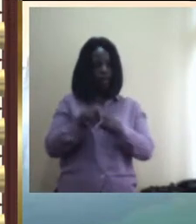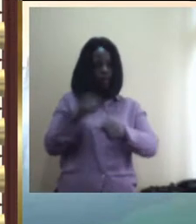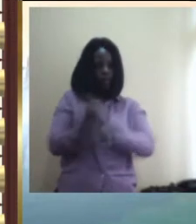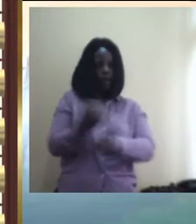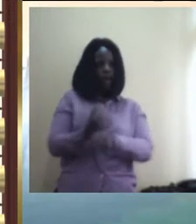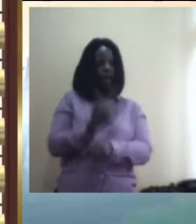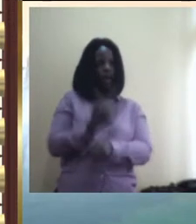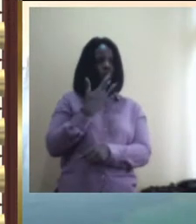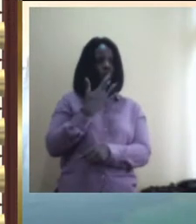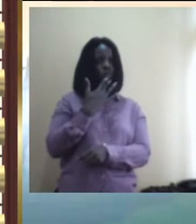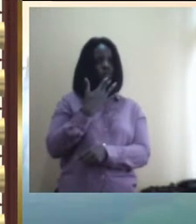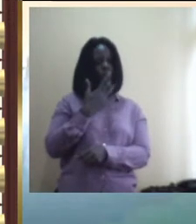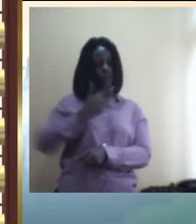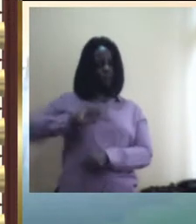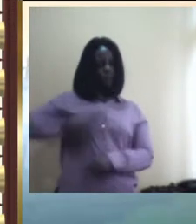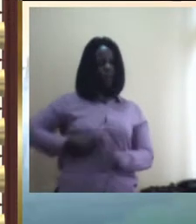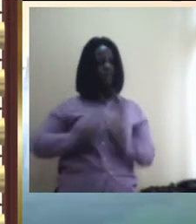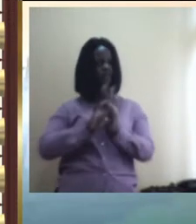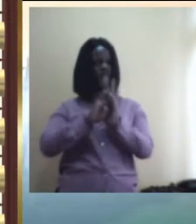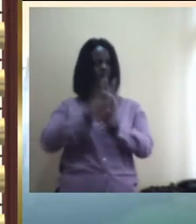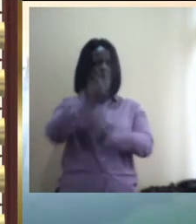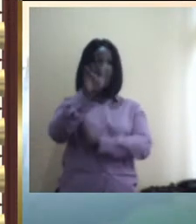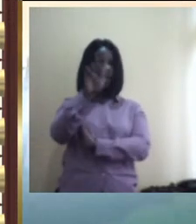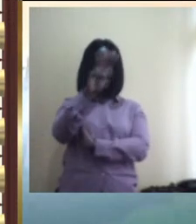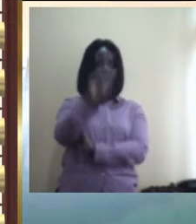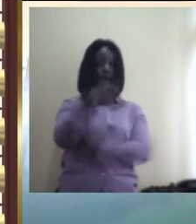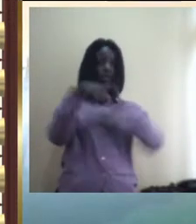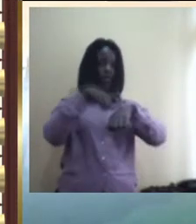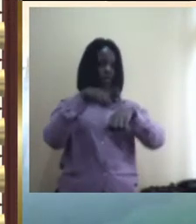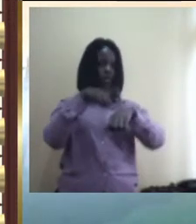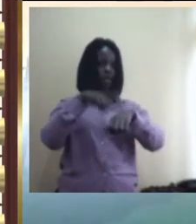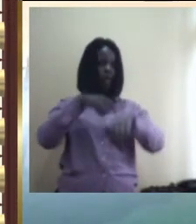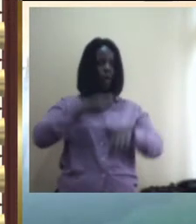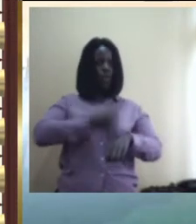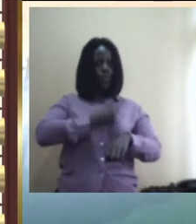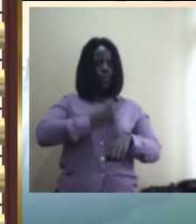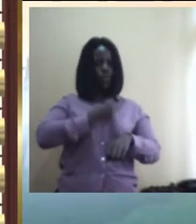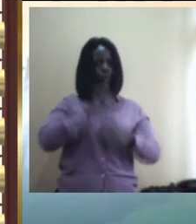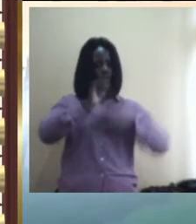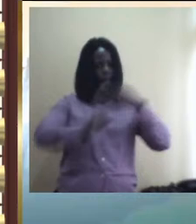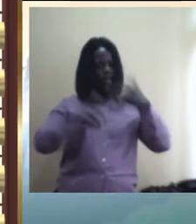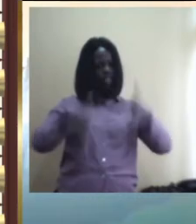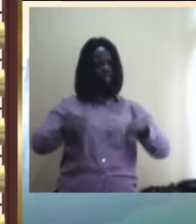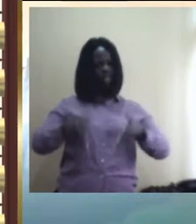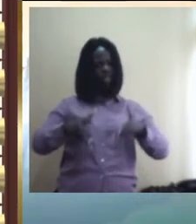women like Zamangubane. During this youth month, we are also